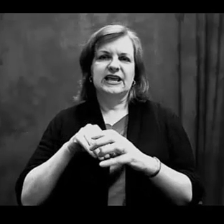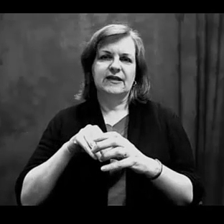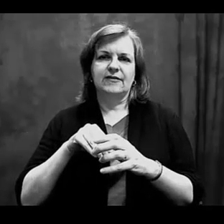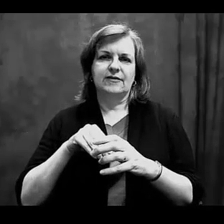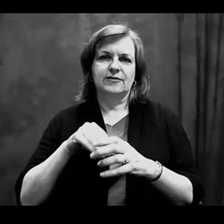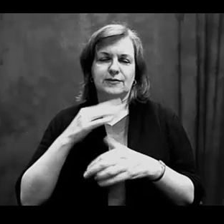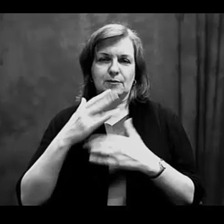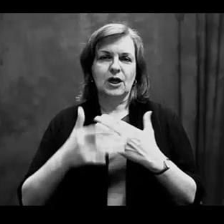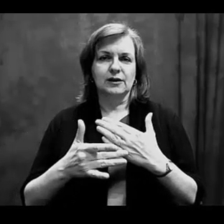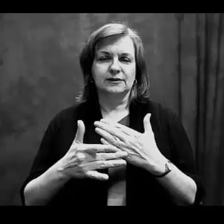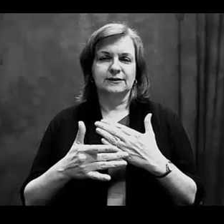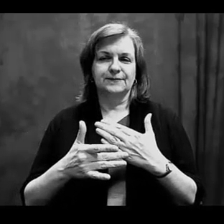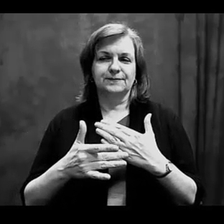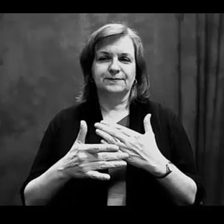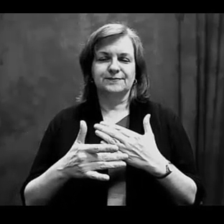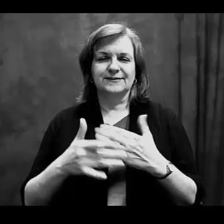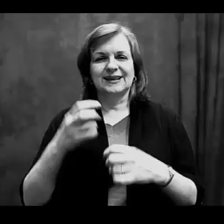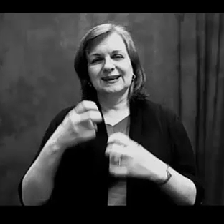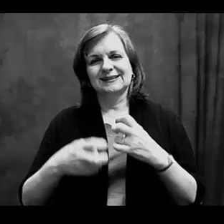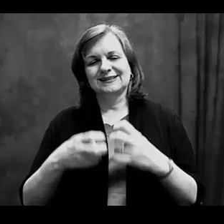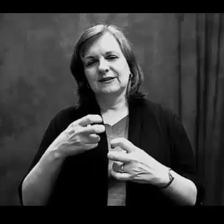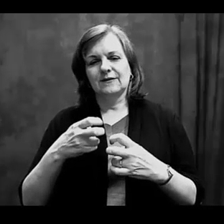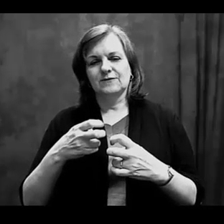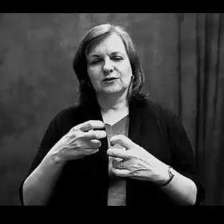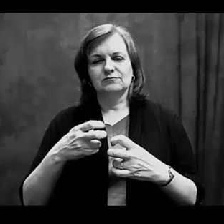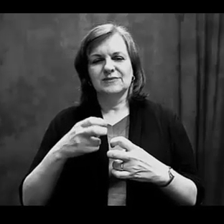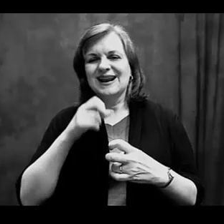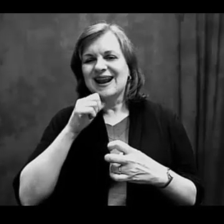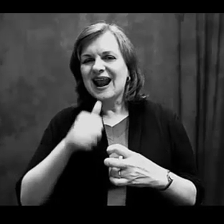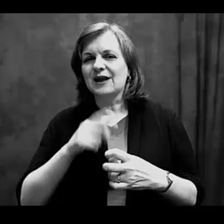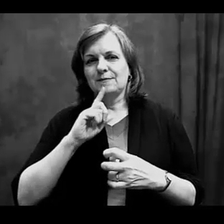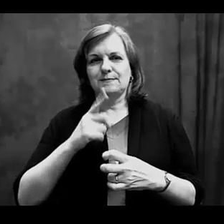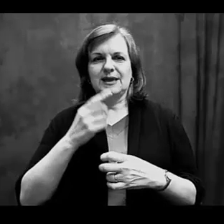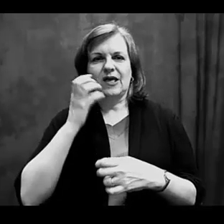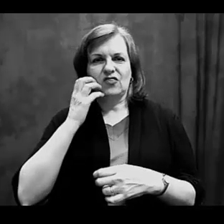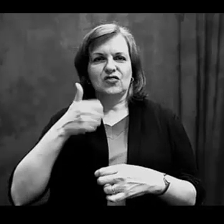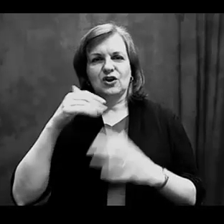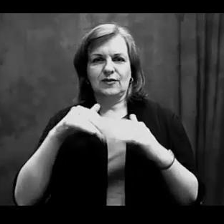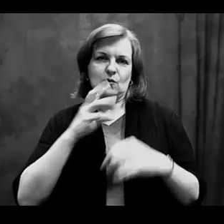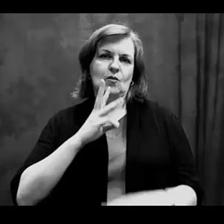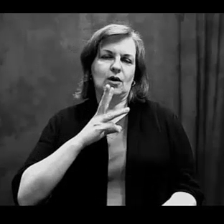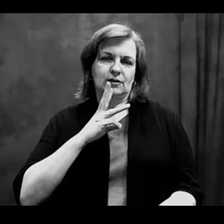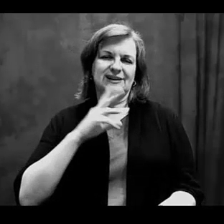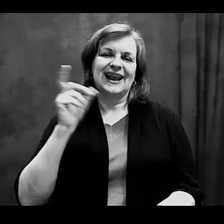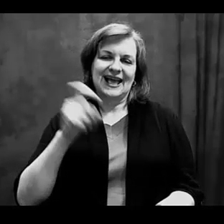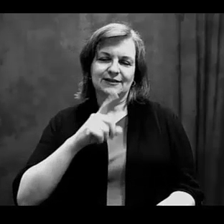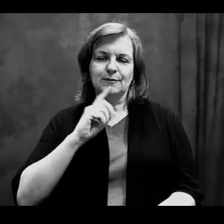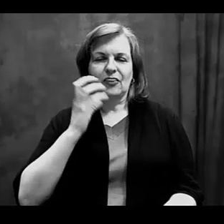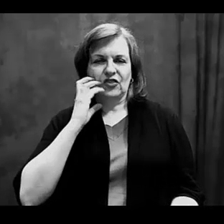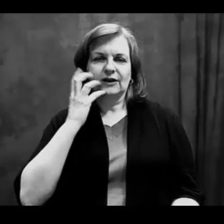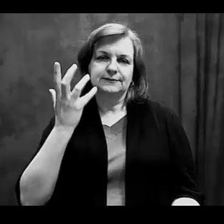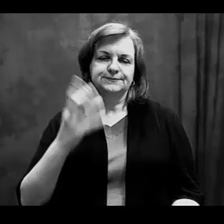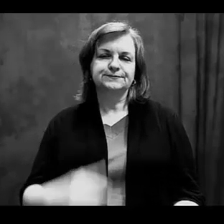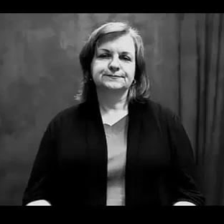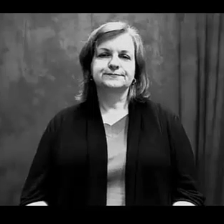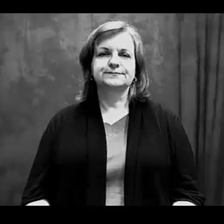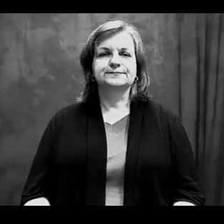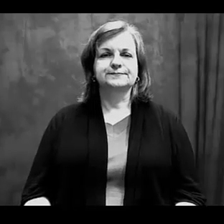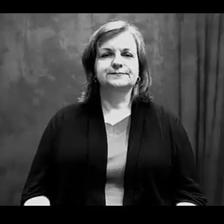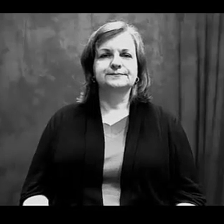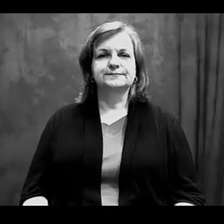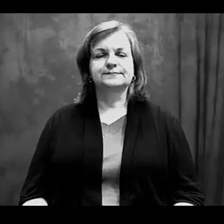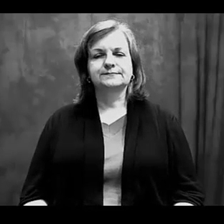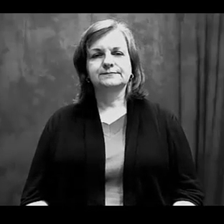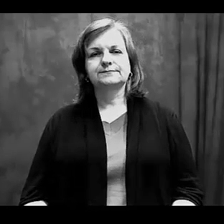fats, it's got so much stuff in it that it's hard to not be thicker than water when